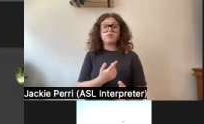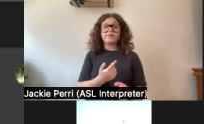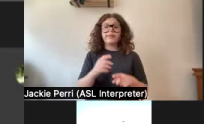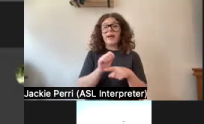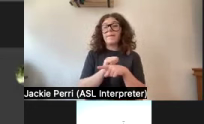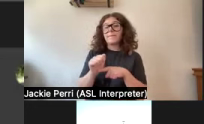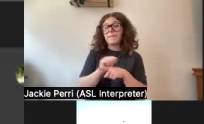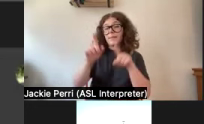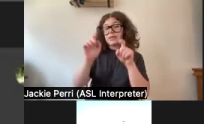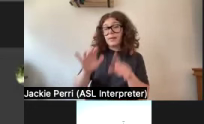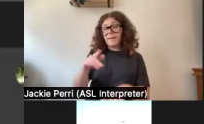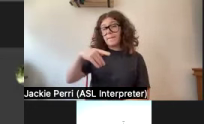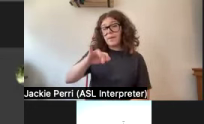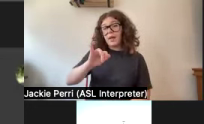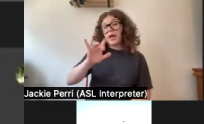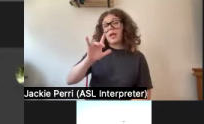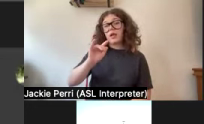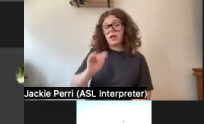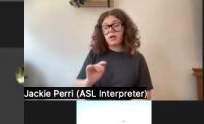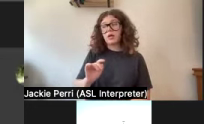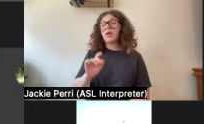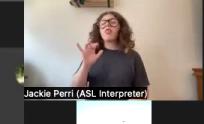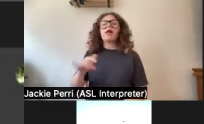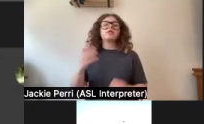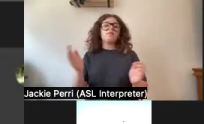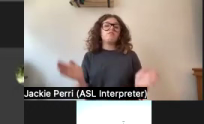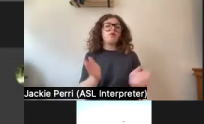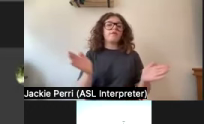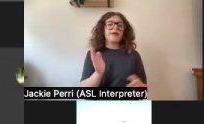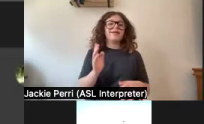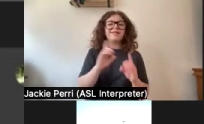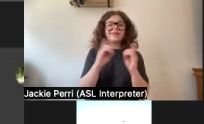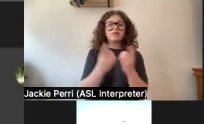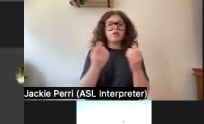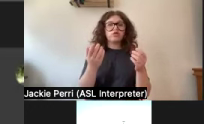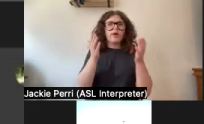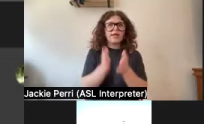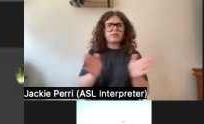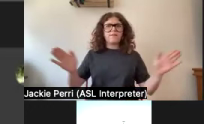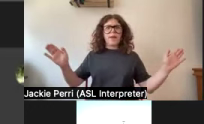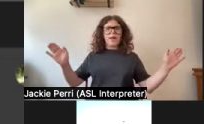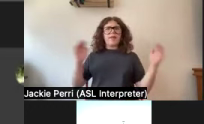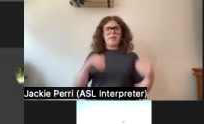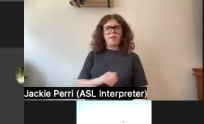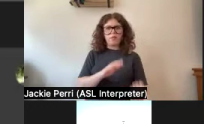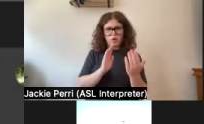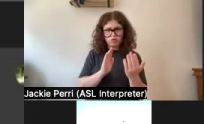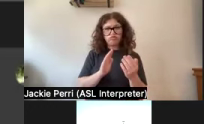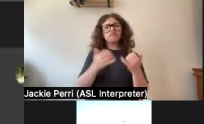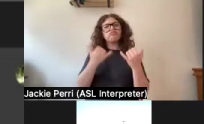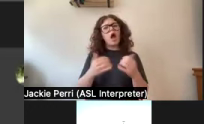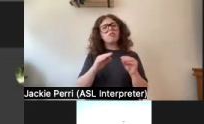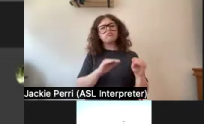the district to expand this approach, which is something, and again, it's moving in the positive